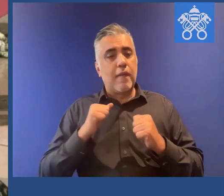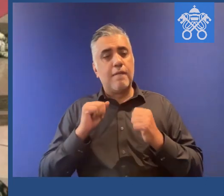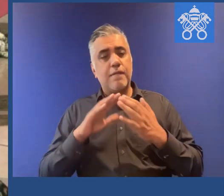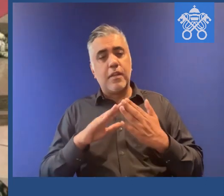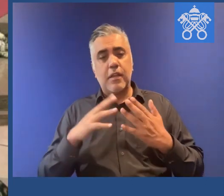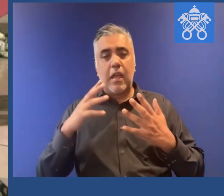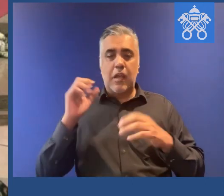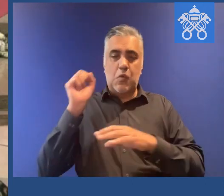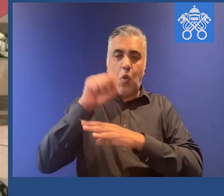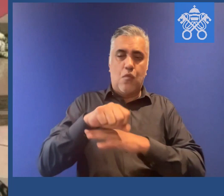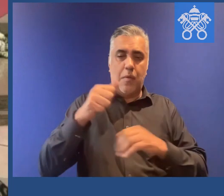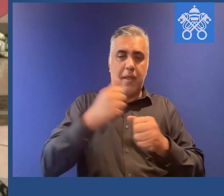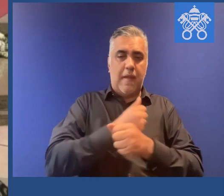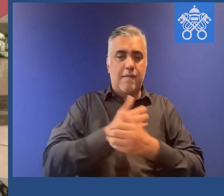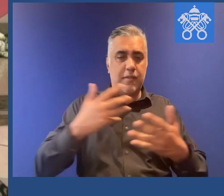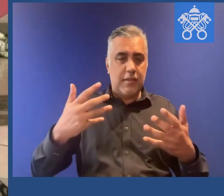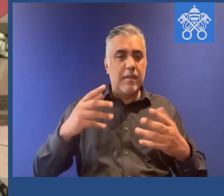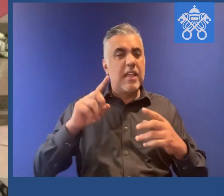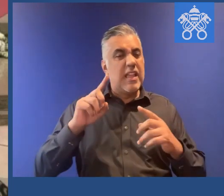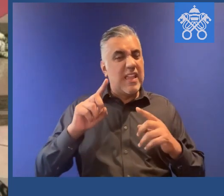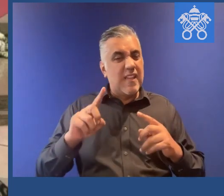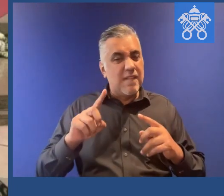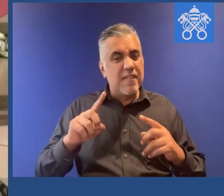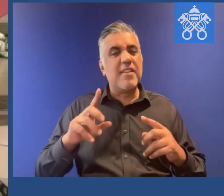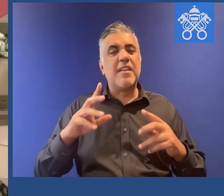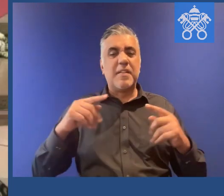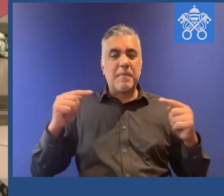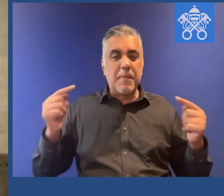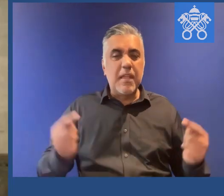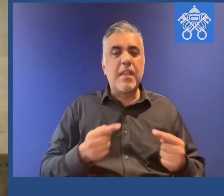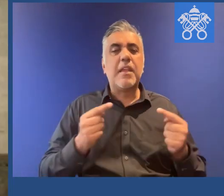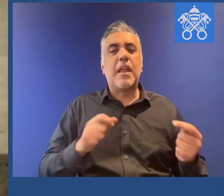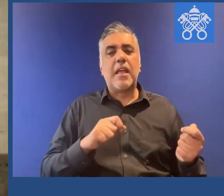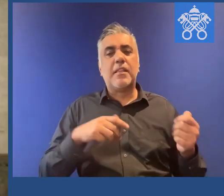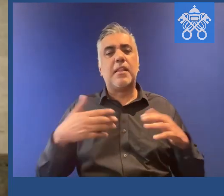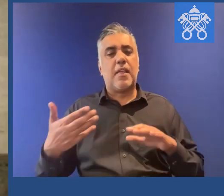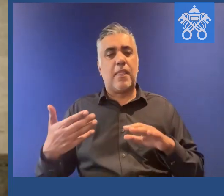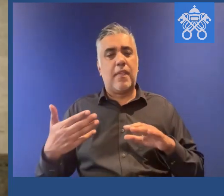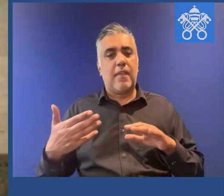and overcome everything, even the abyss of pain and death.